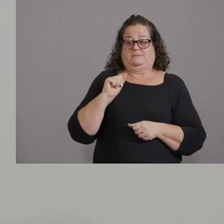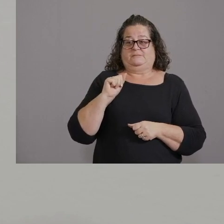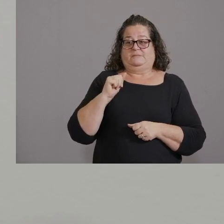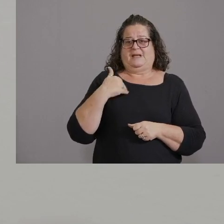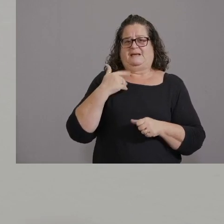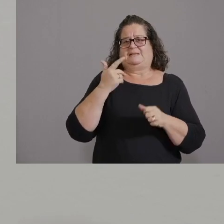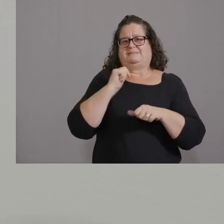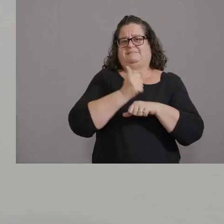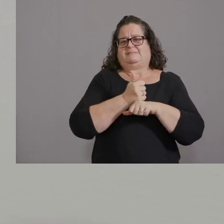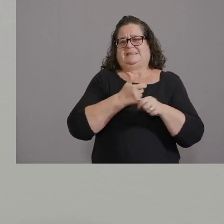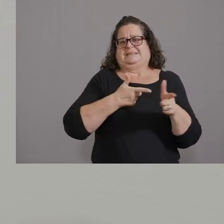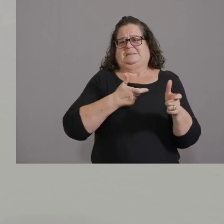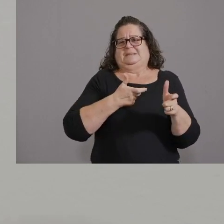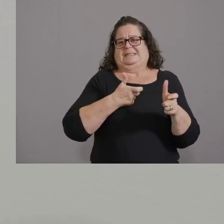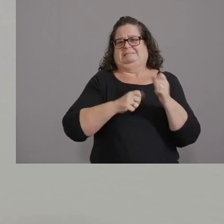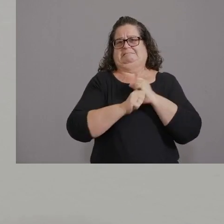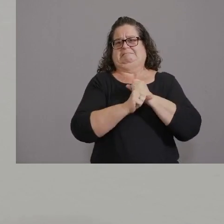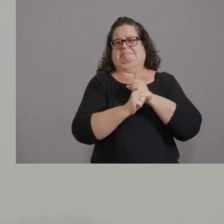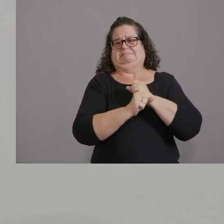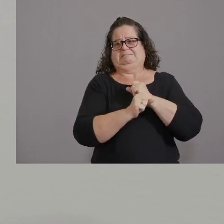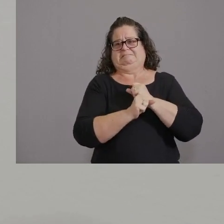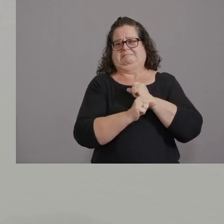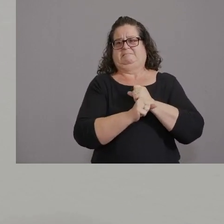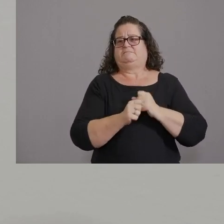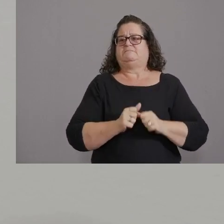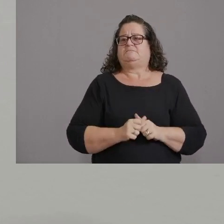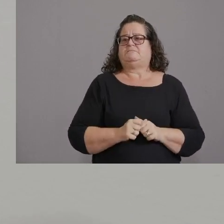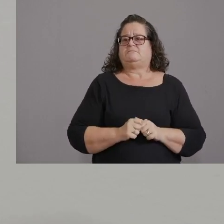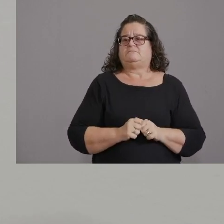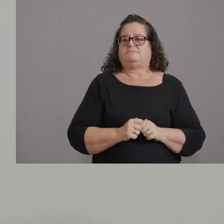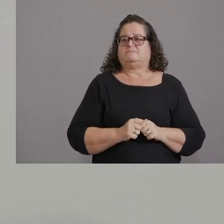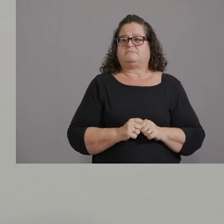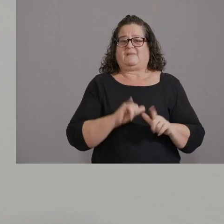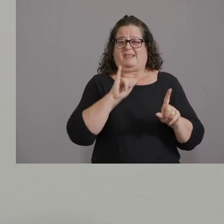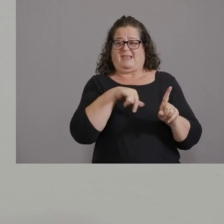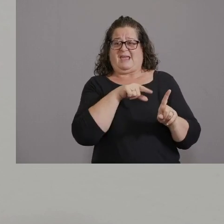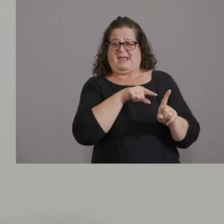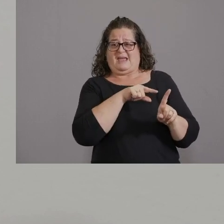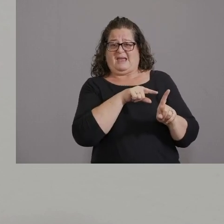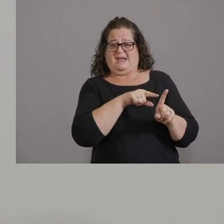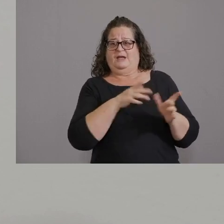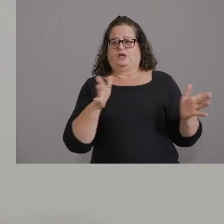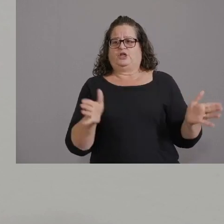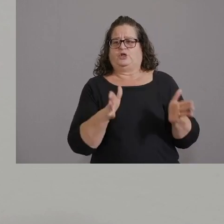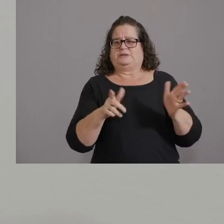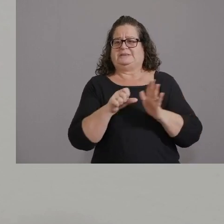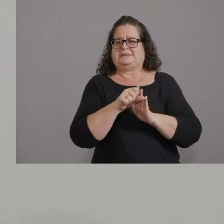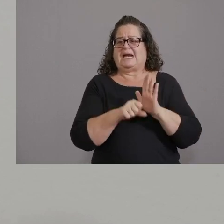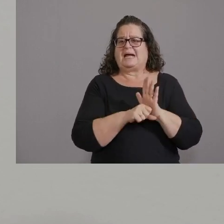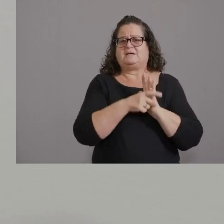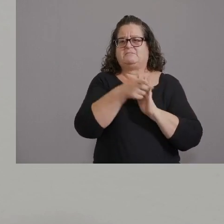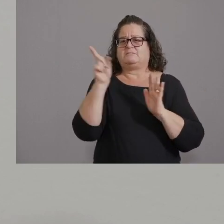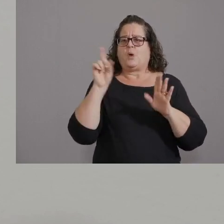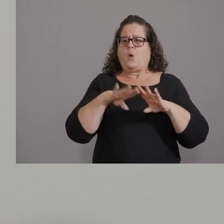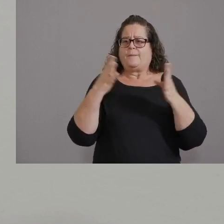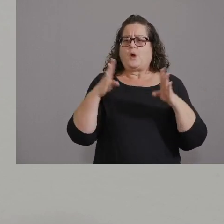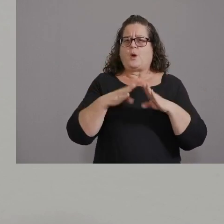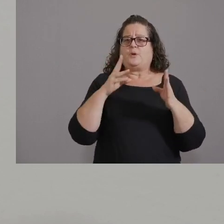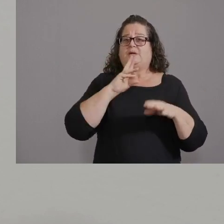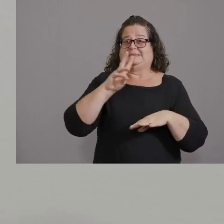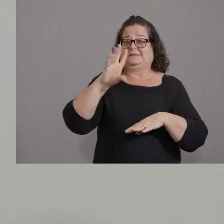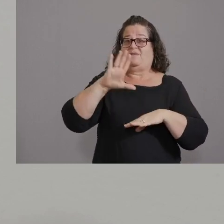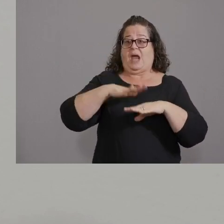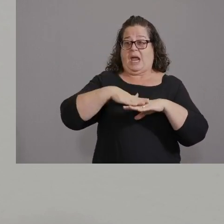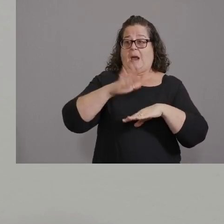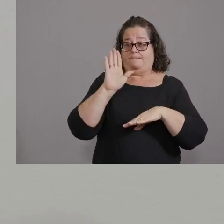reported on this press conference. In it, not only did they urge states to open up to 65 and older, but they also said that